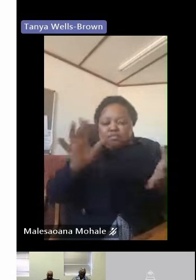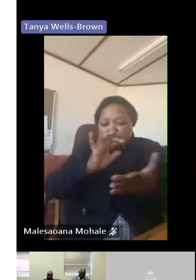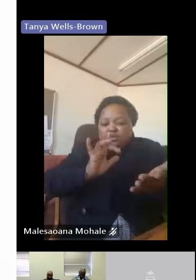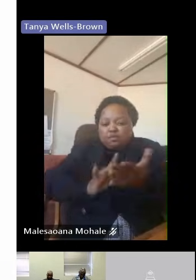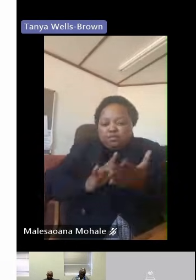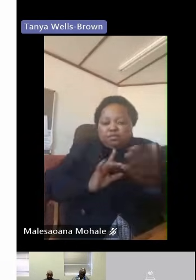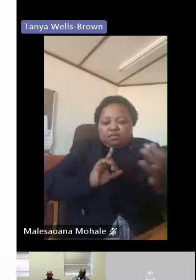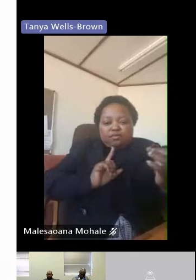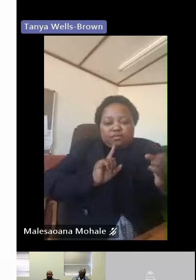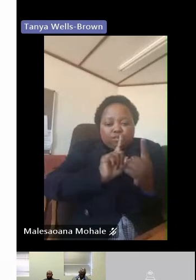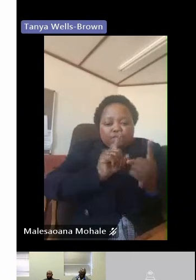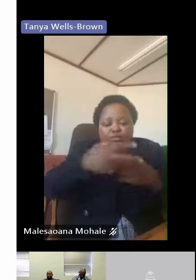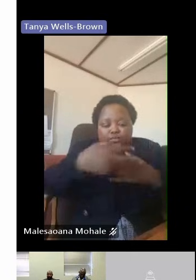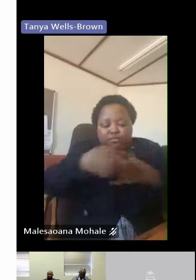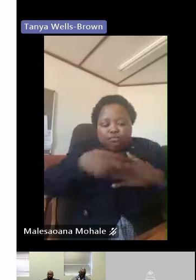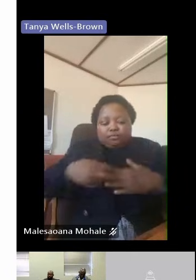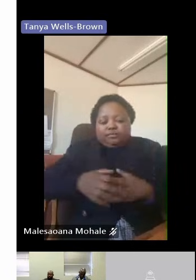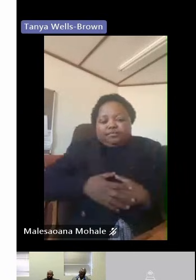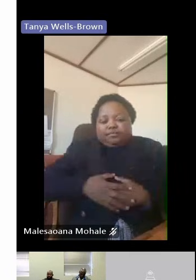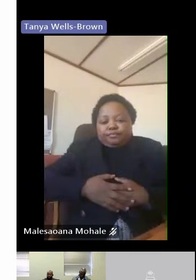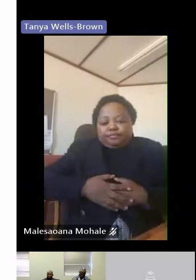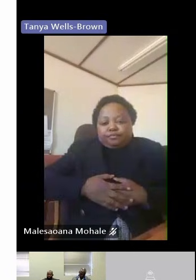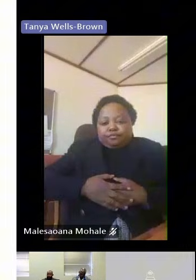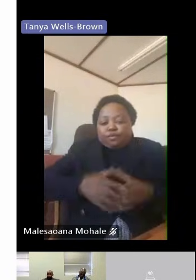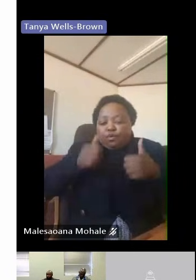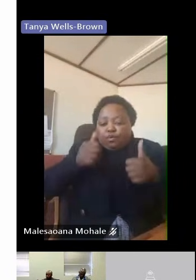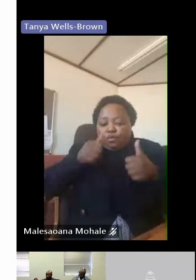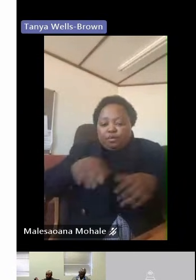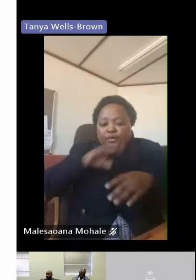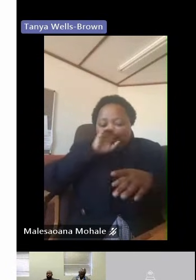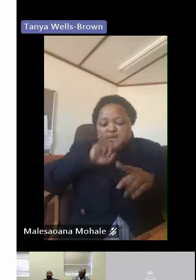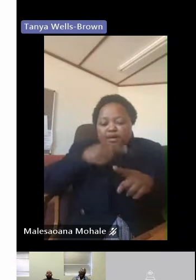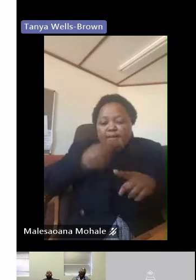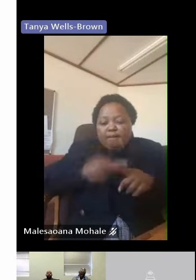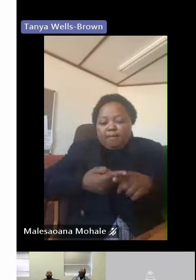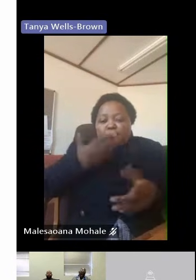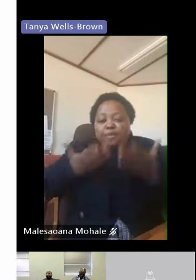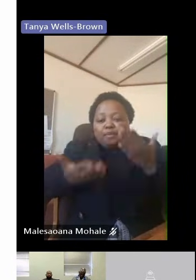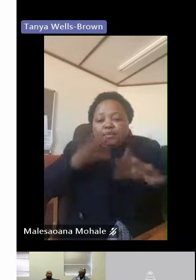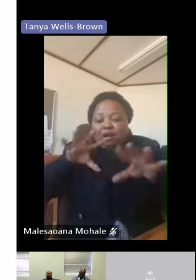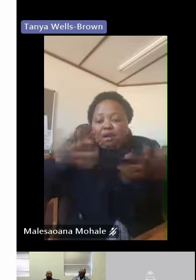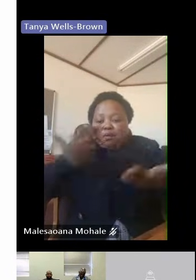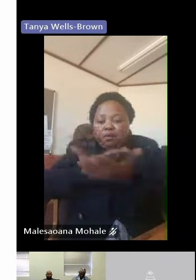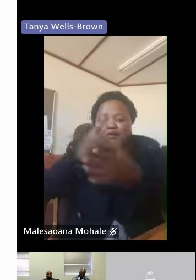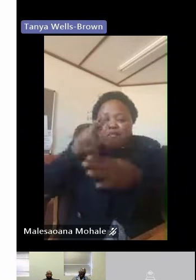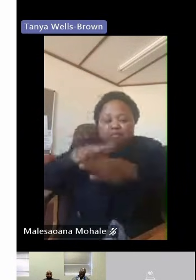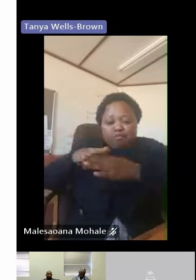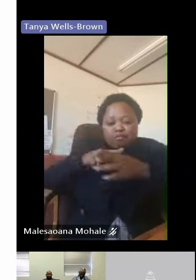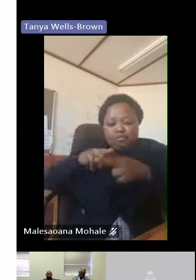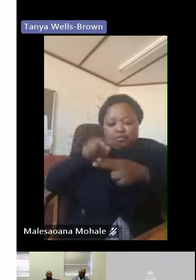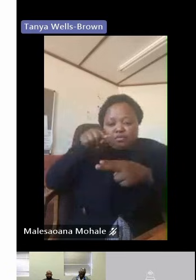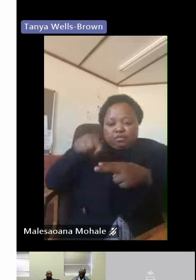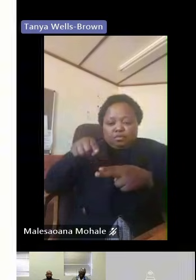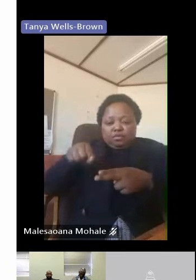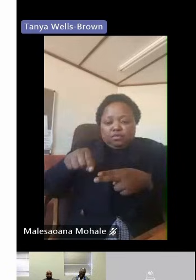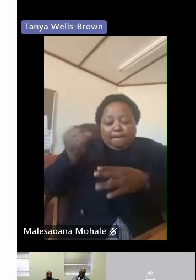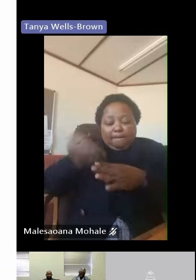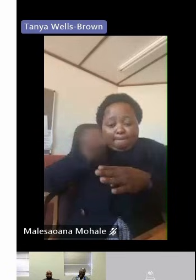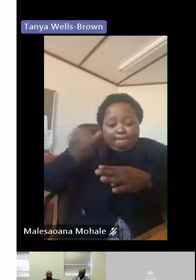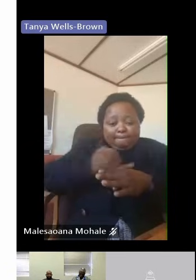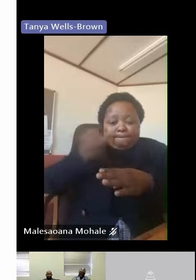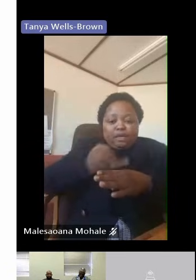There's some really good examples of how utilization of the Essential Services Package in practice in